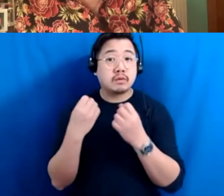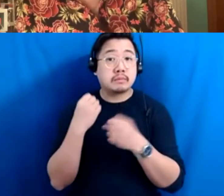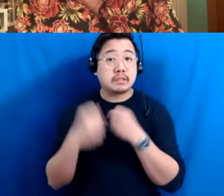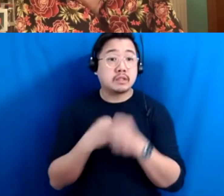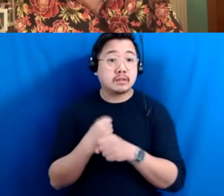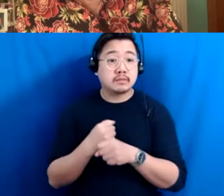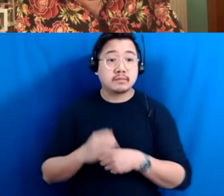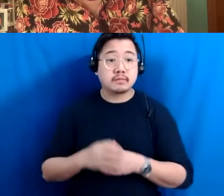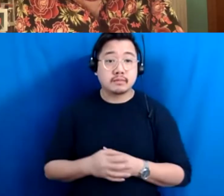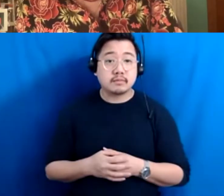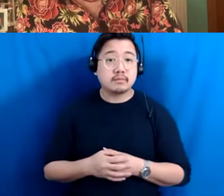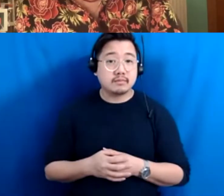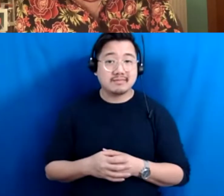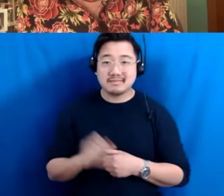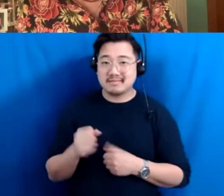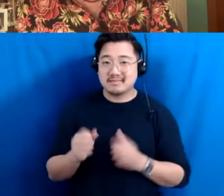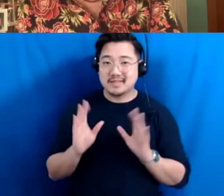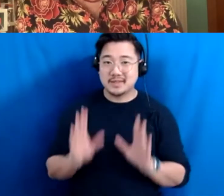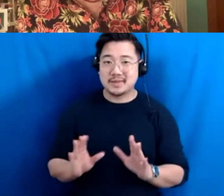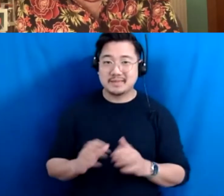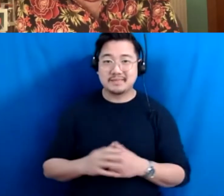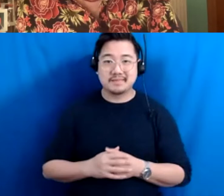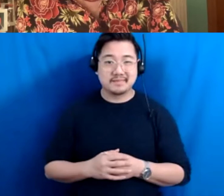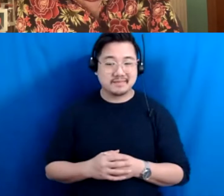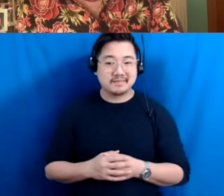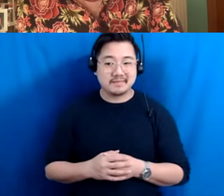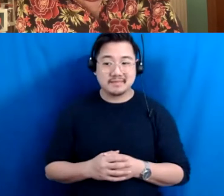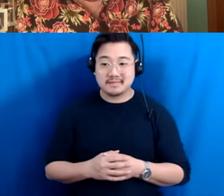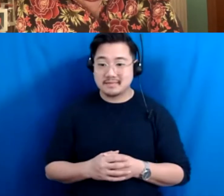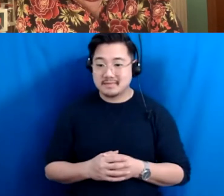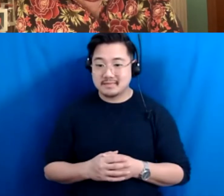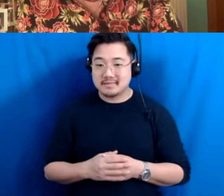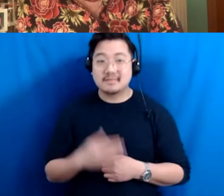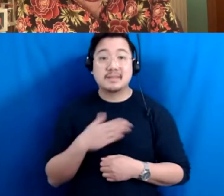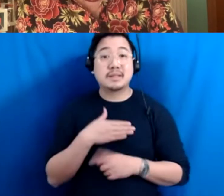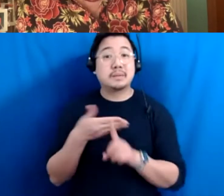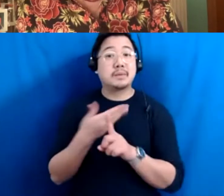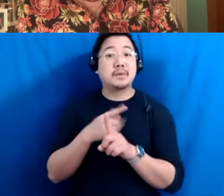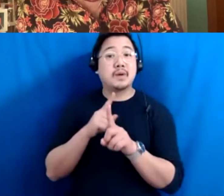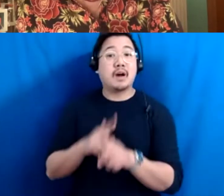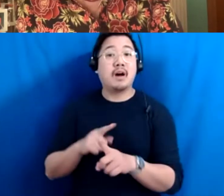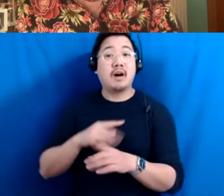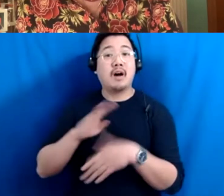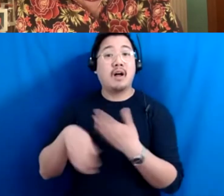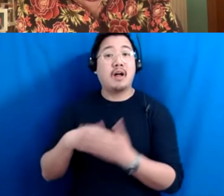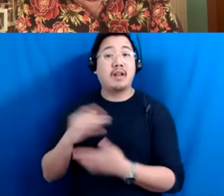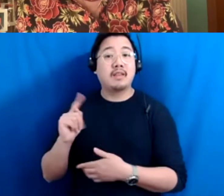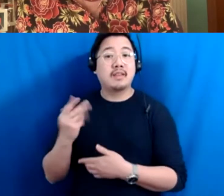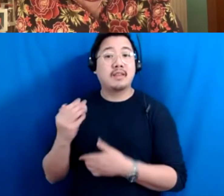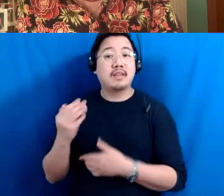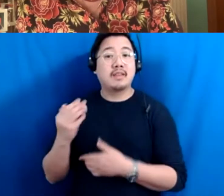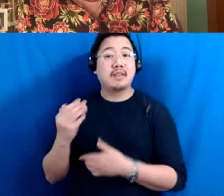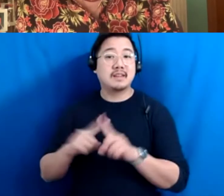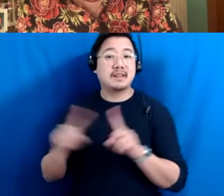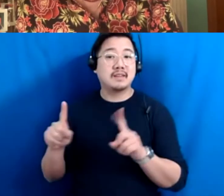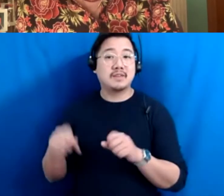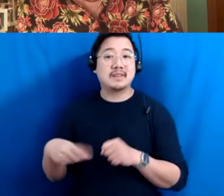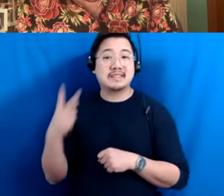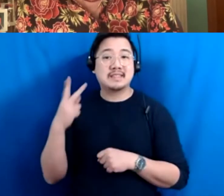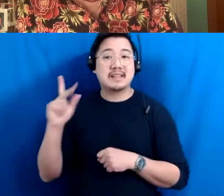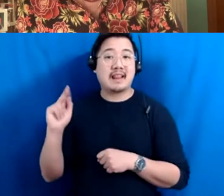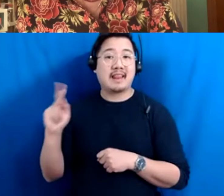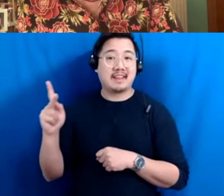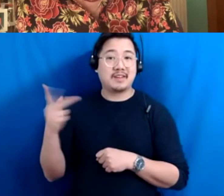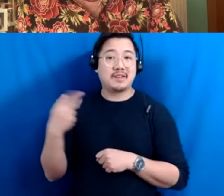Yeah, that's great. Please pre-order. All This Could Be Different. There's a link in the chat. Scroll up. I'm very excited to celebrate